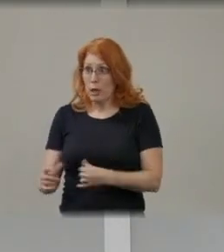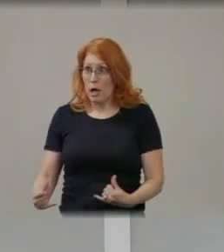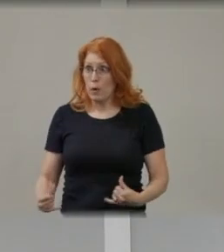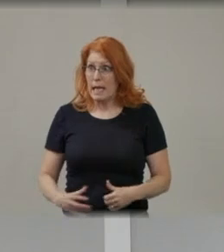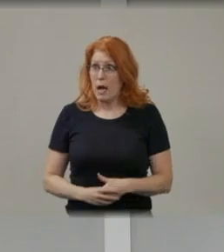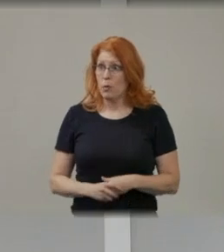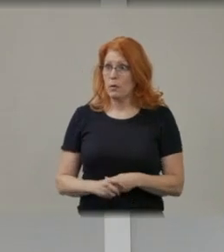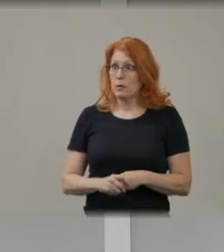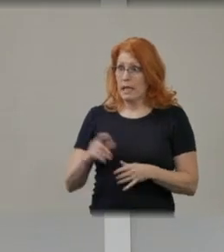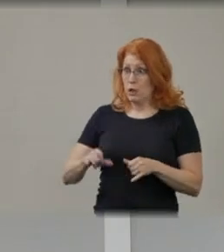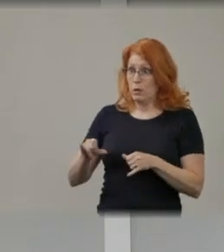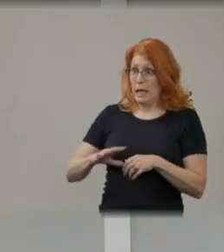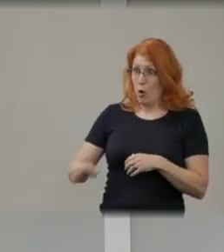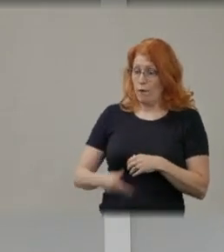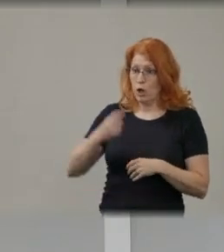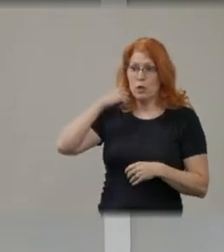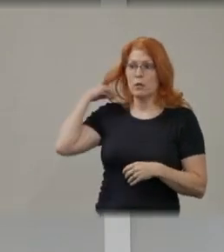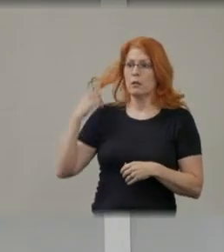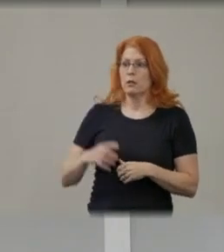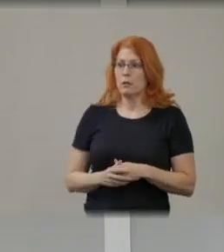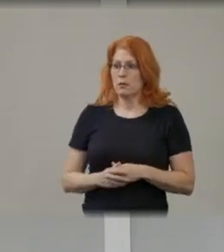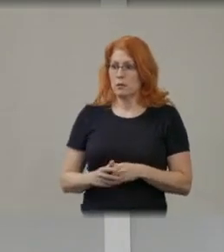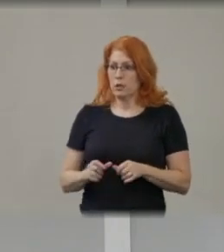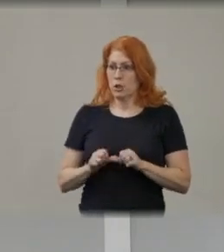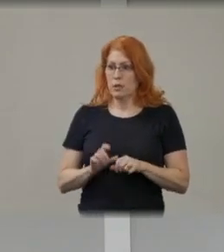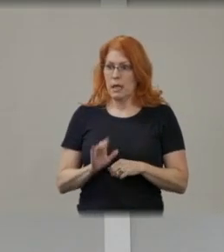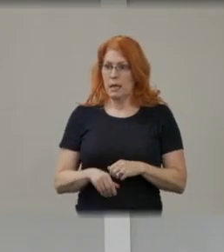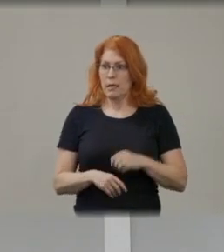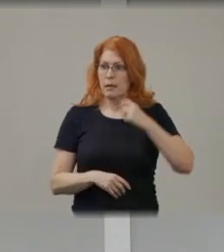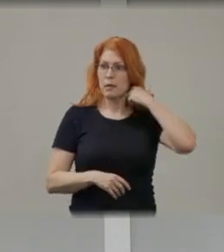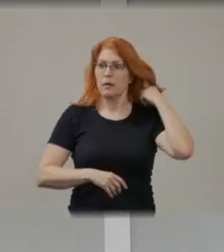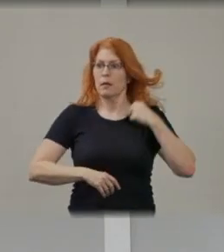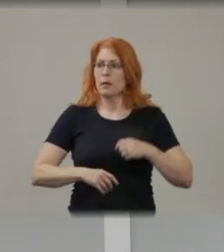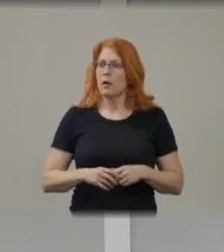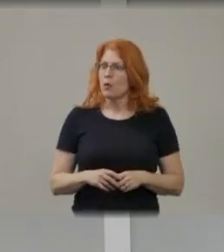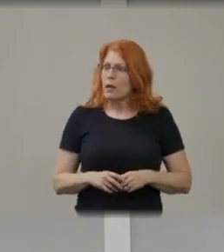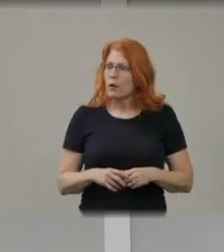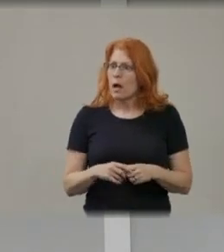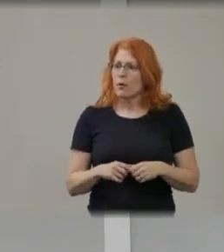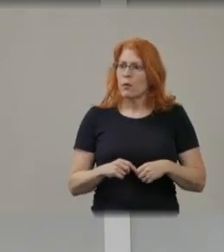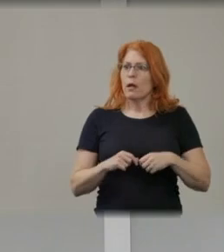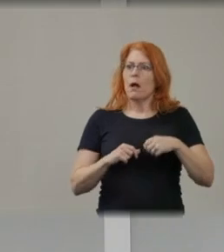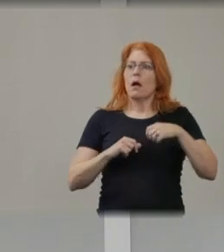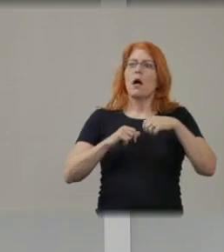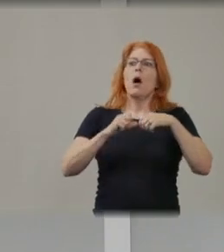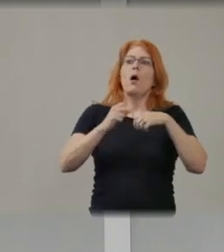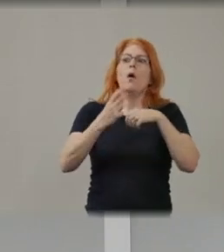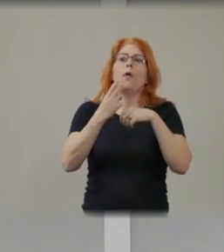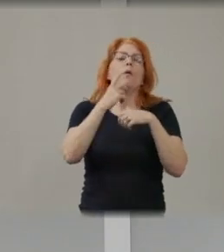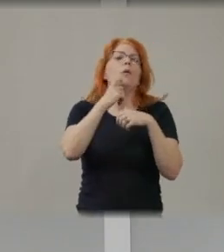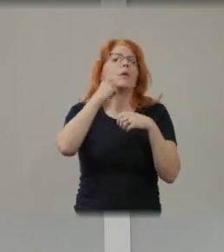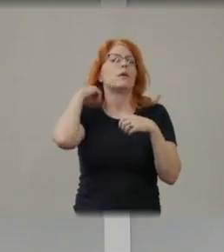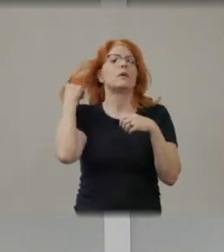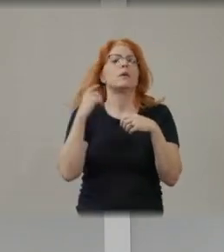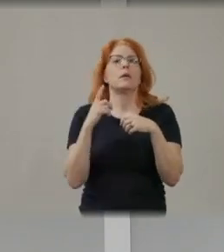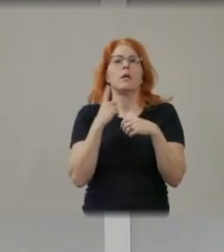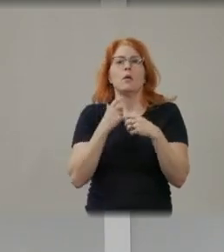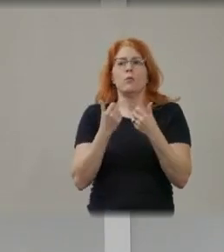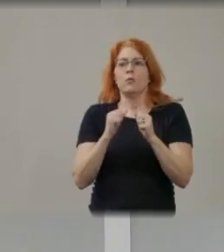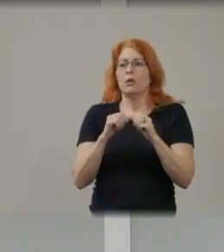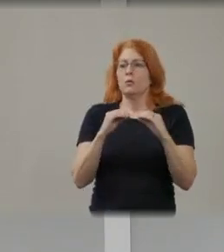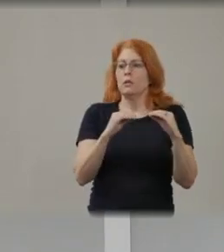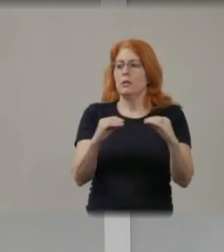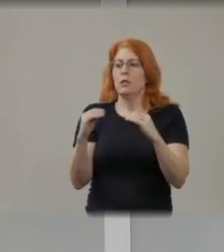I think it's just continuous training. What we try to do is we provide it, and then we try to teach